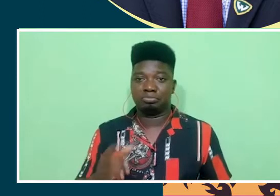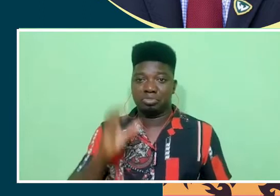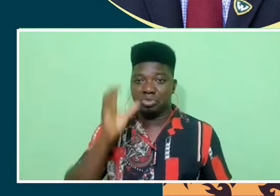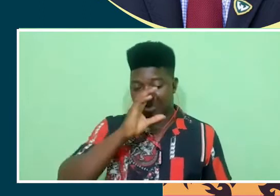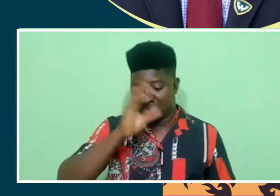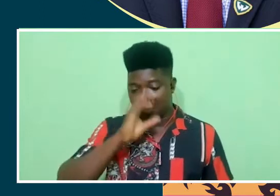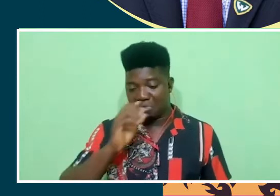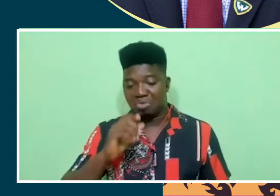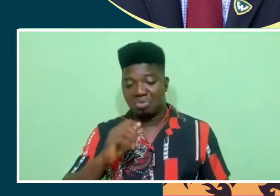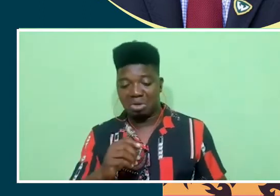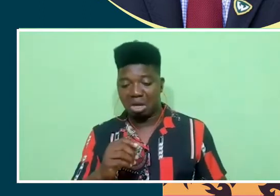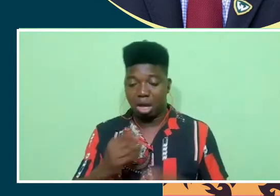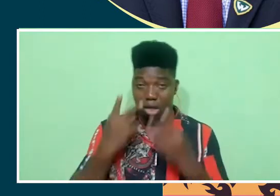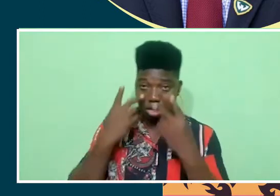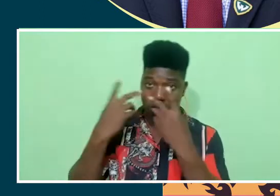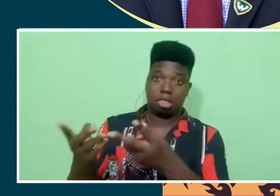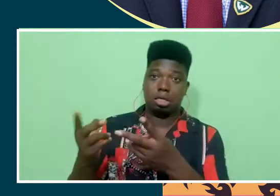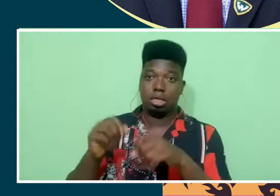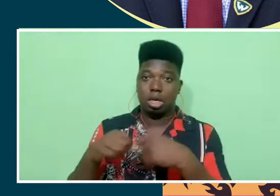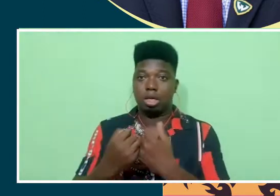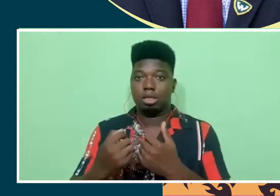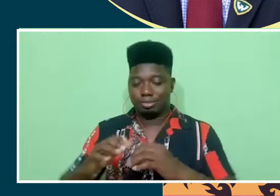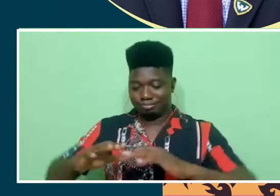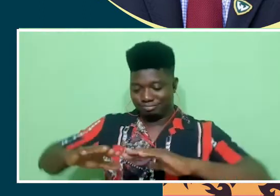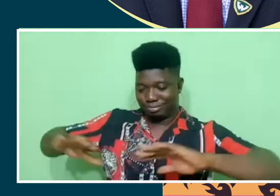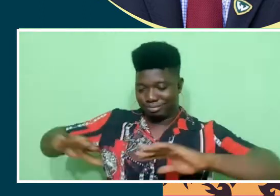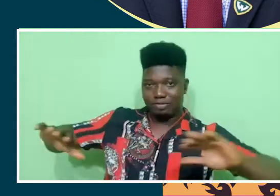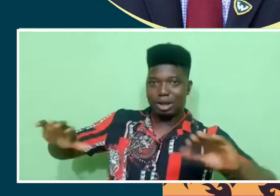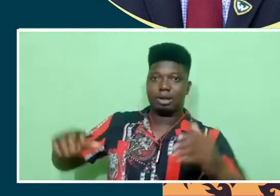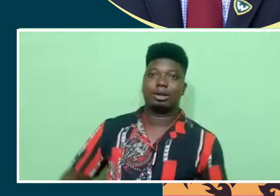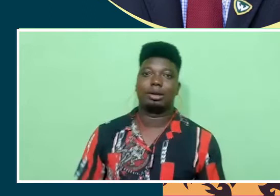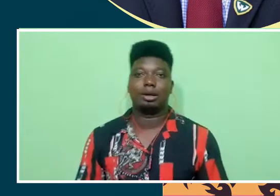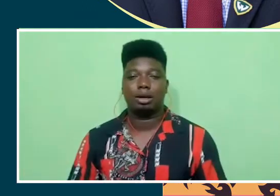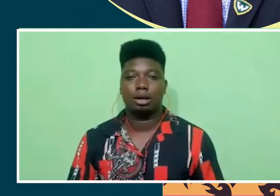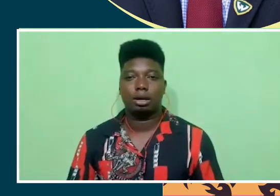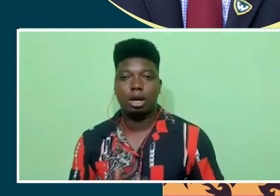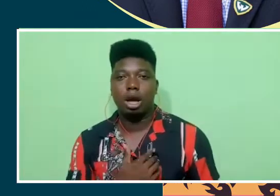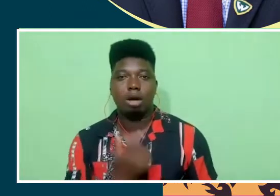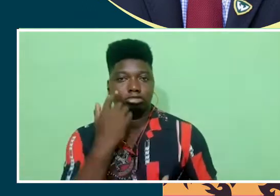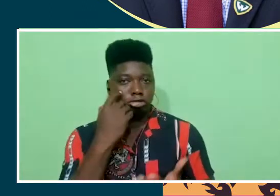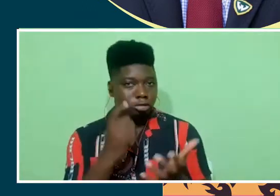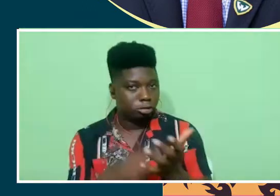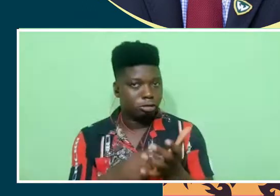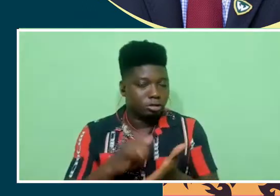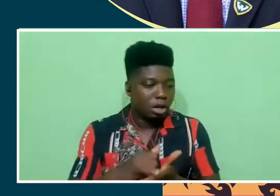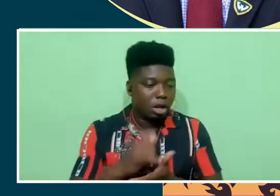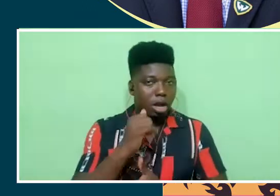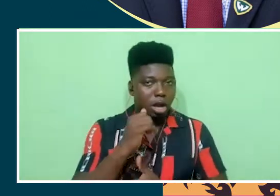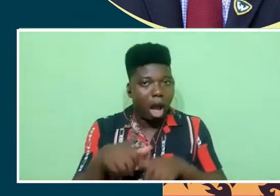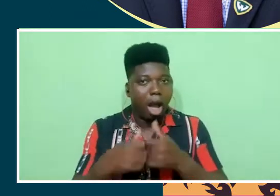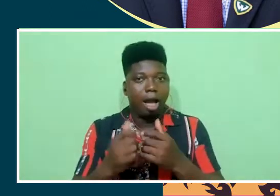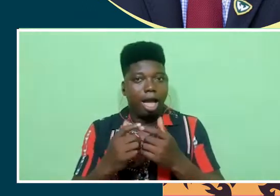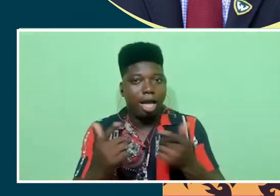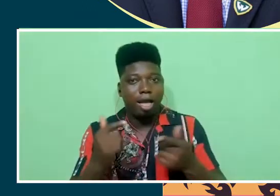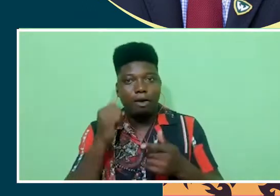But from the time I started work and I started realizing sometimes how great women can be, because from the I graduated